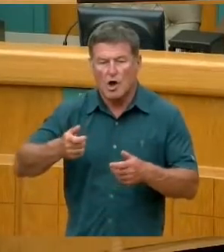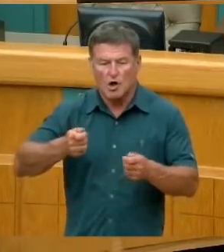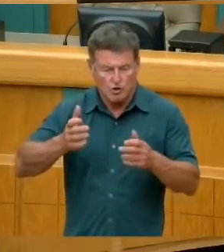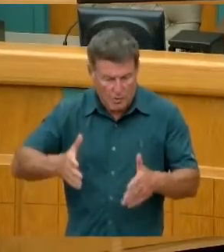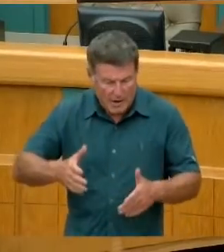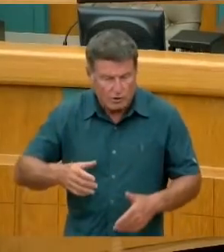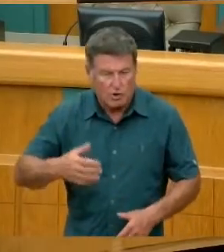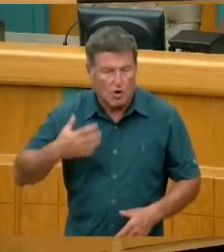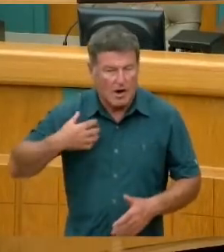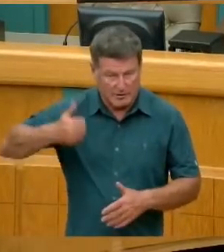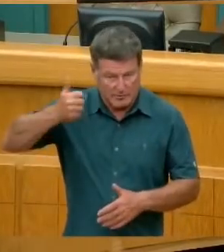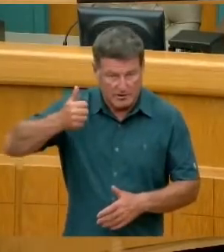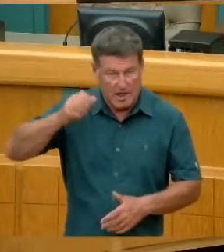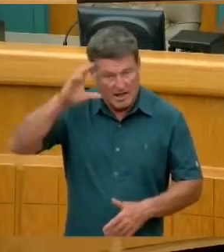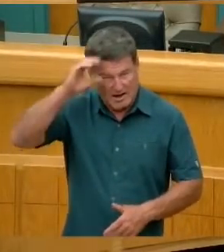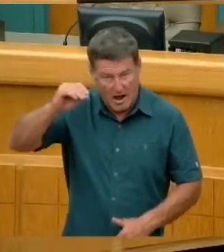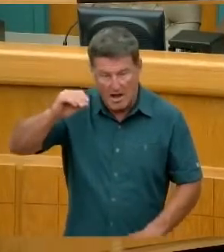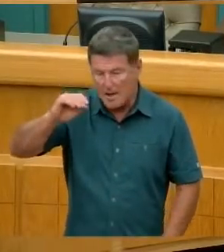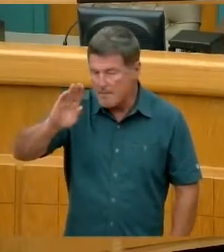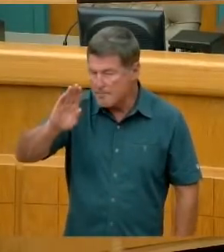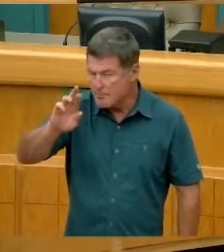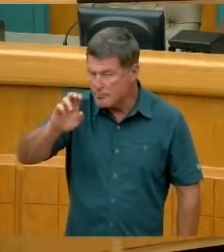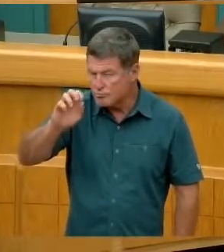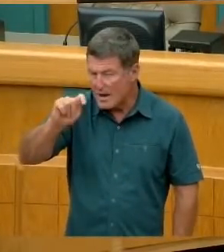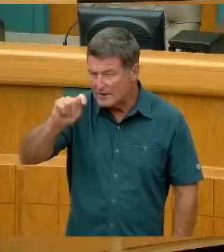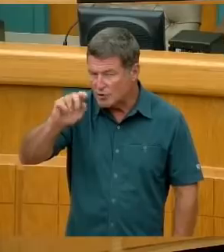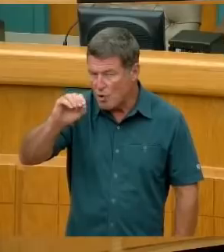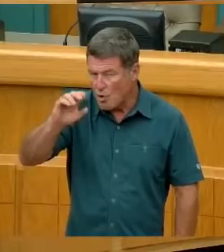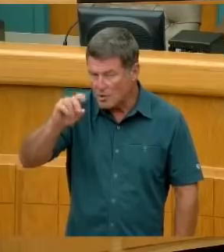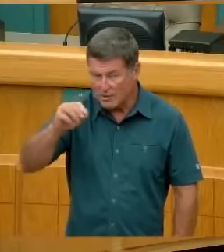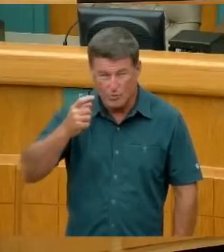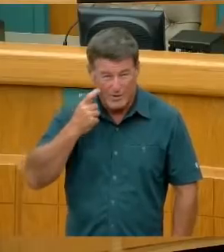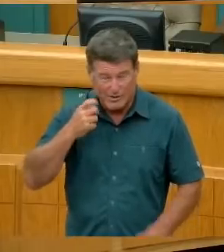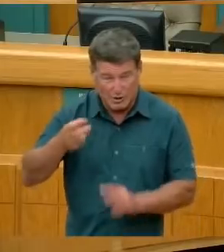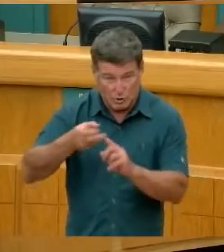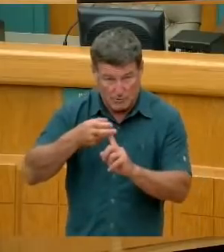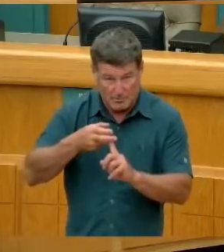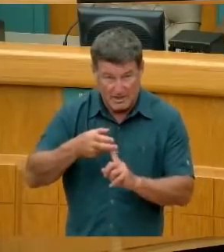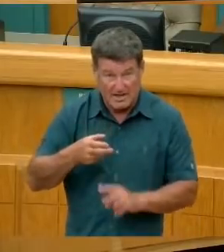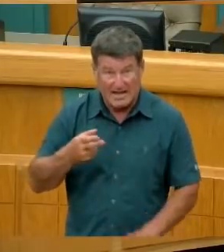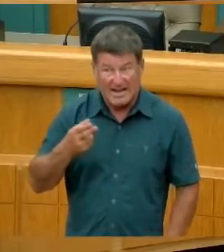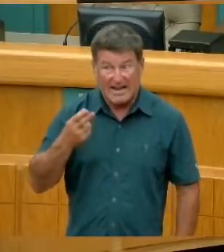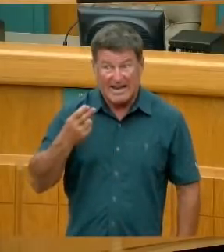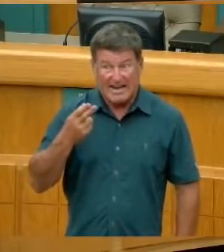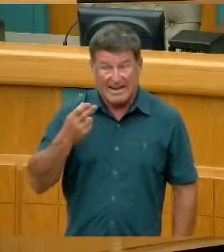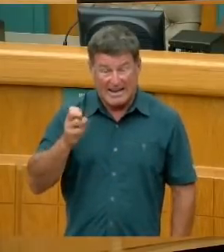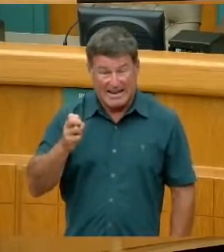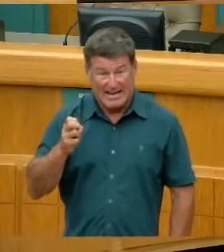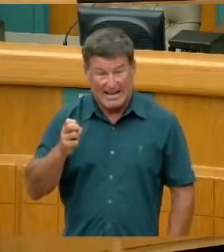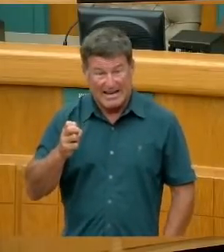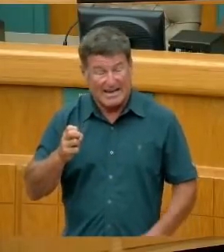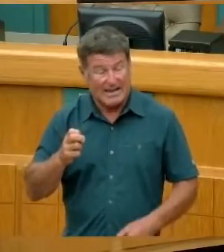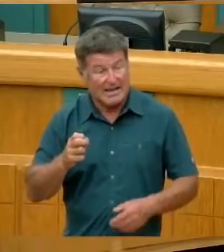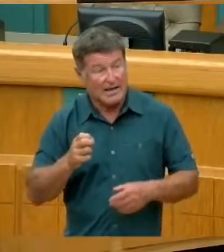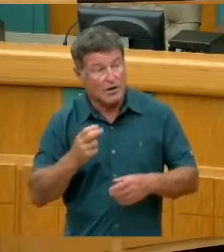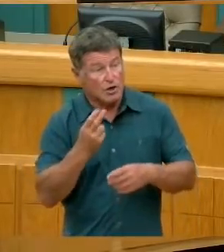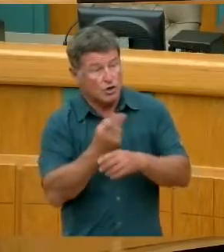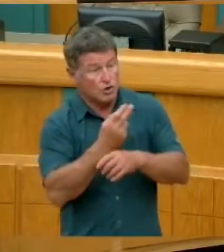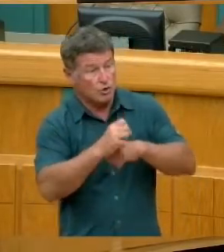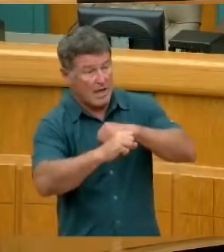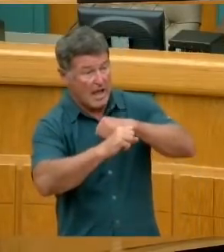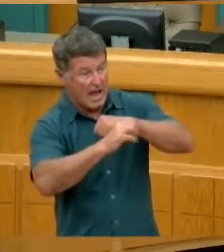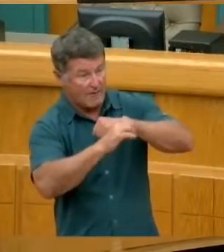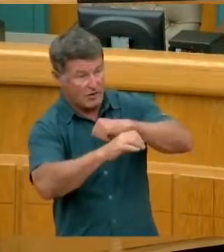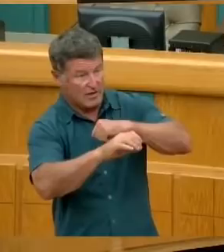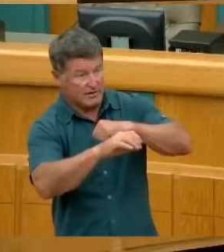and executive director, CEO, who we recruited, Brett Oding. And he, through our advertising